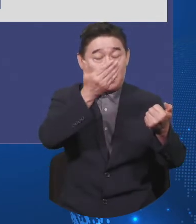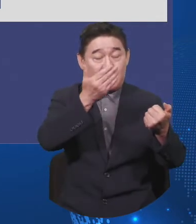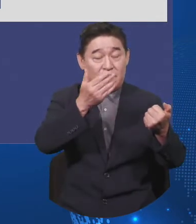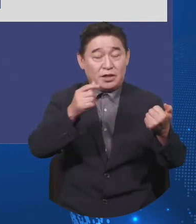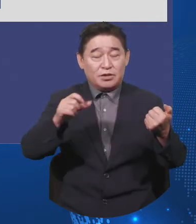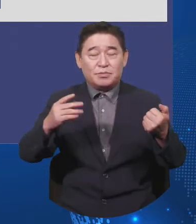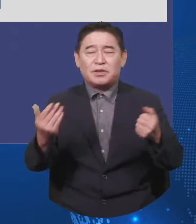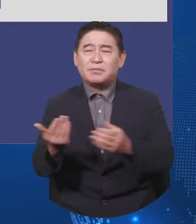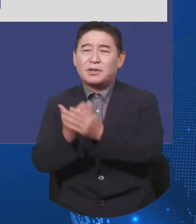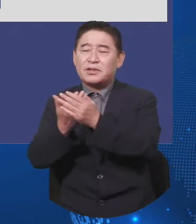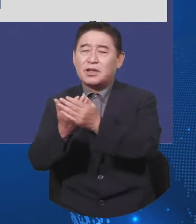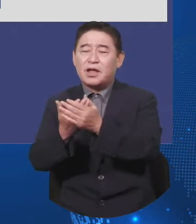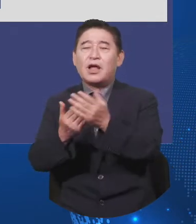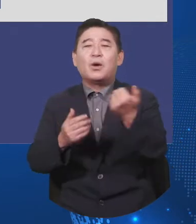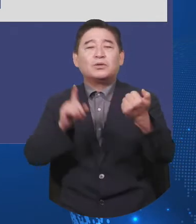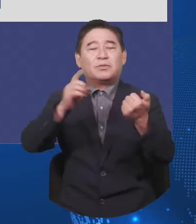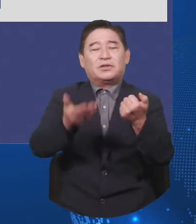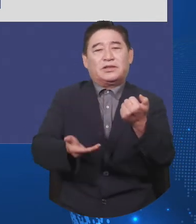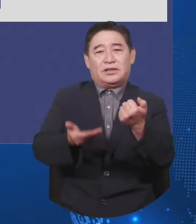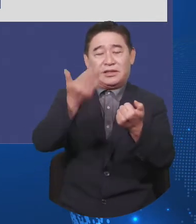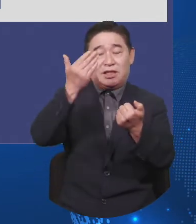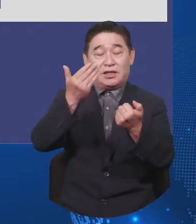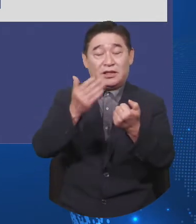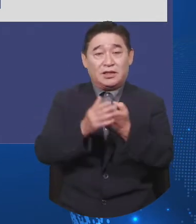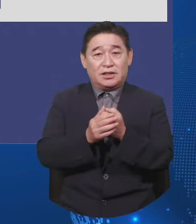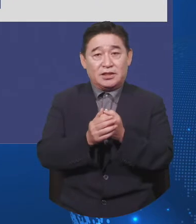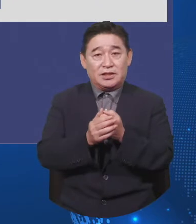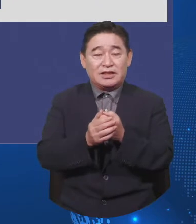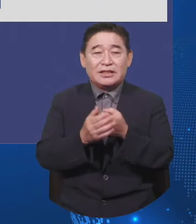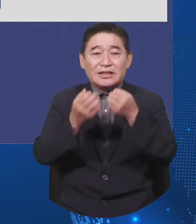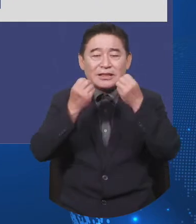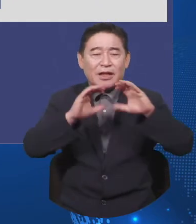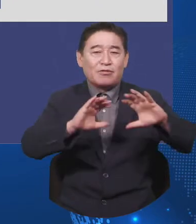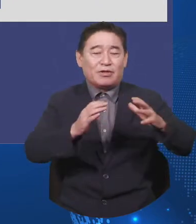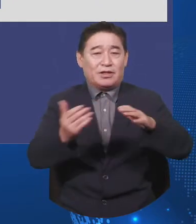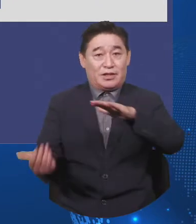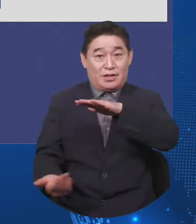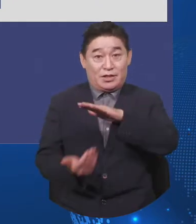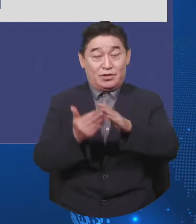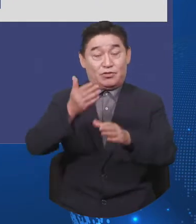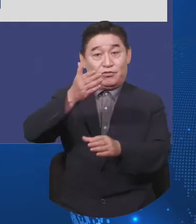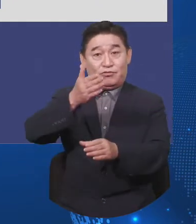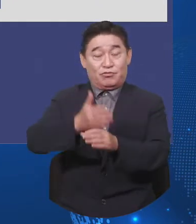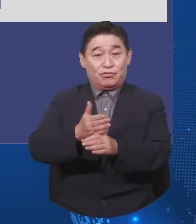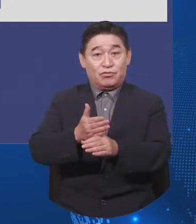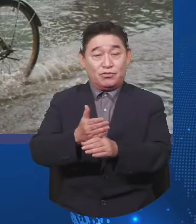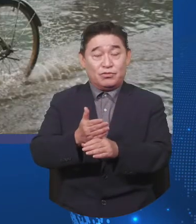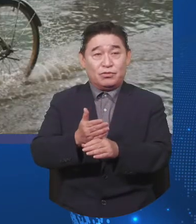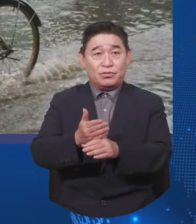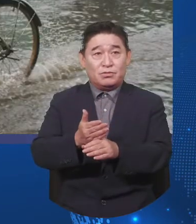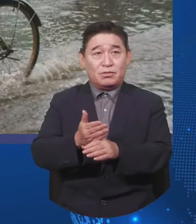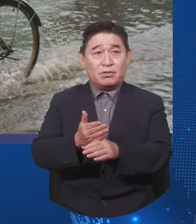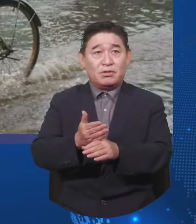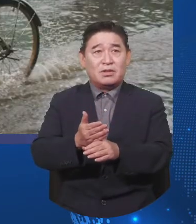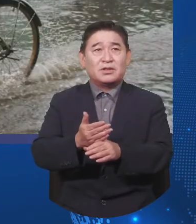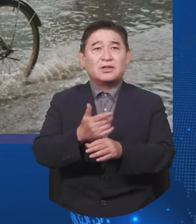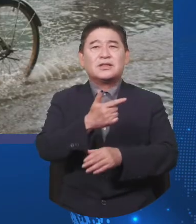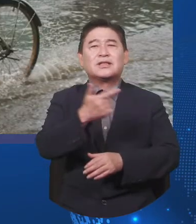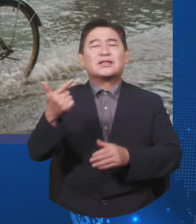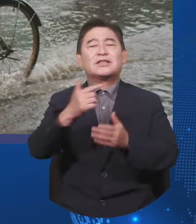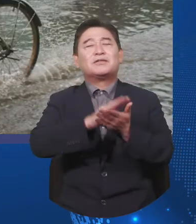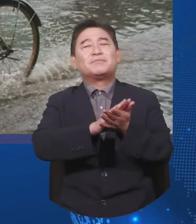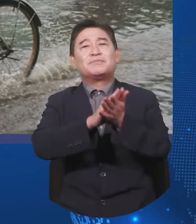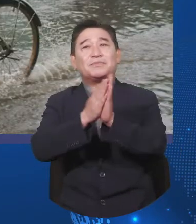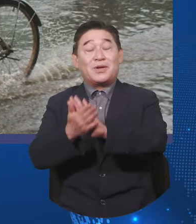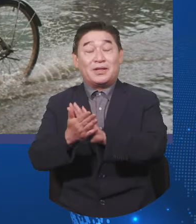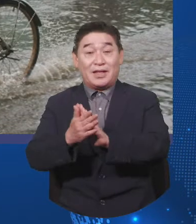occurs in those markets. So that is a significant shift. And